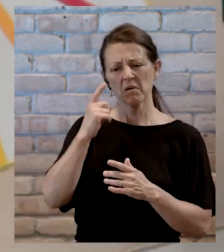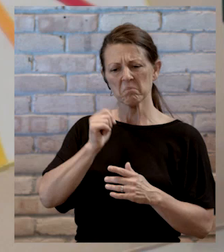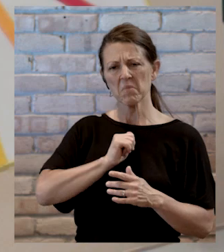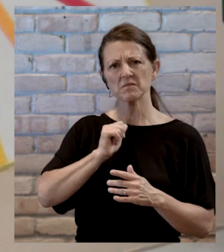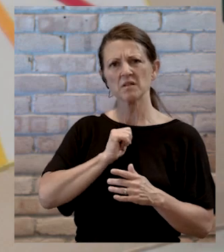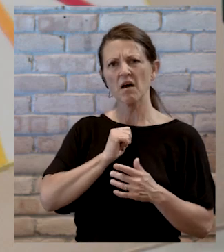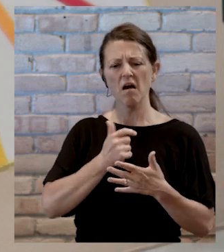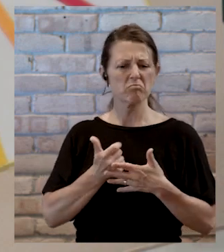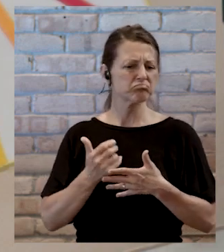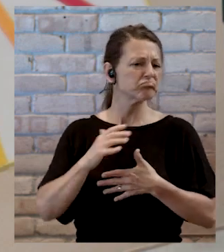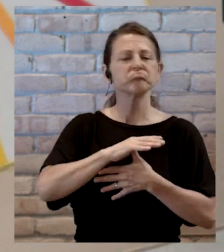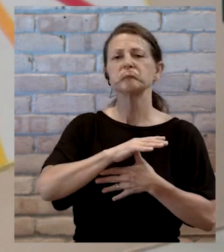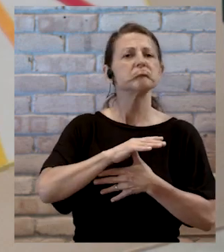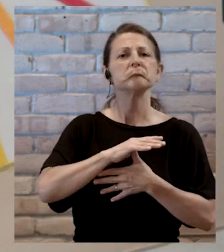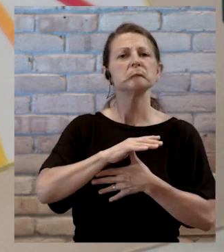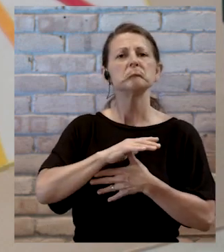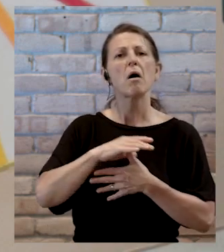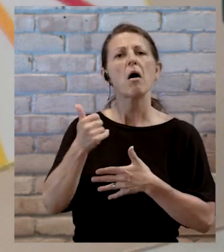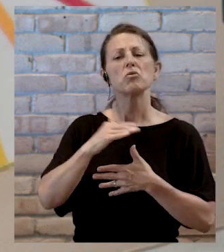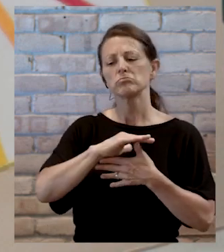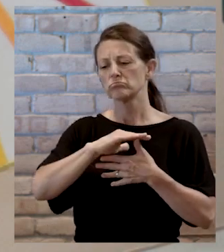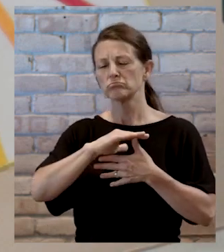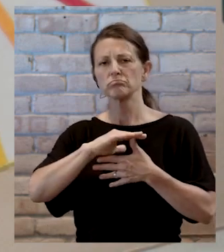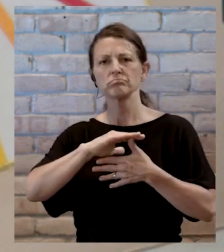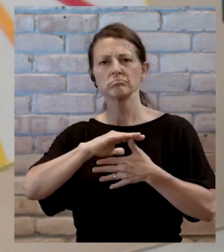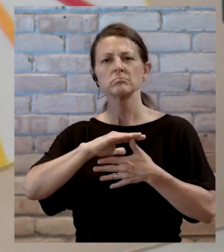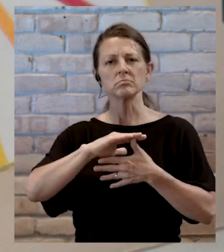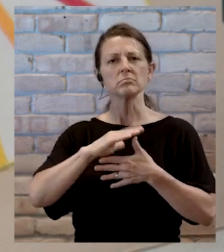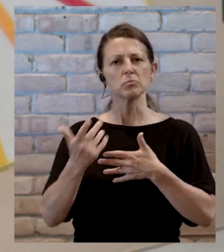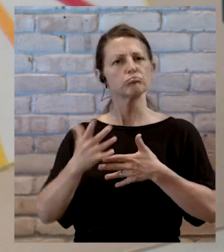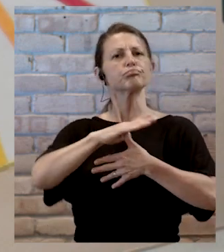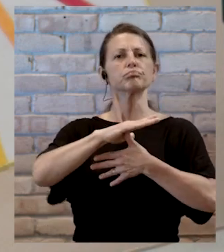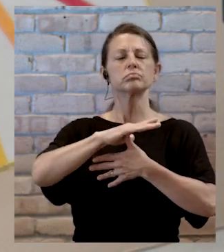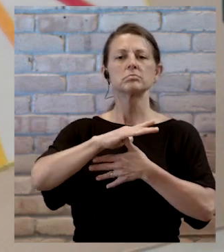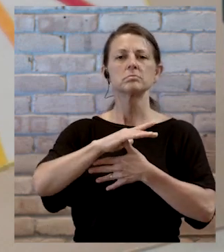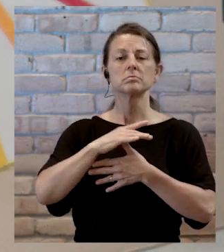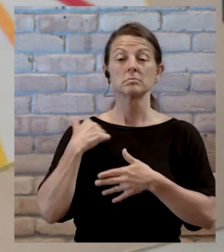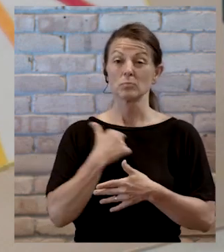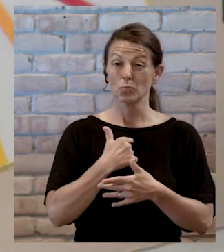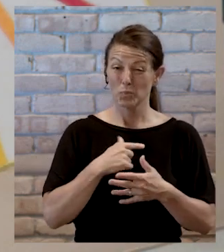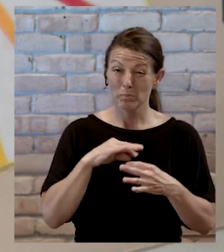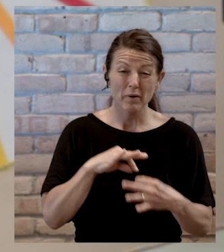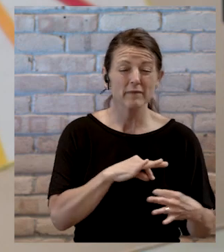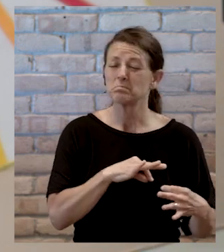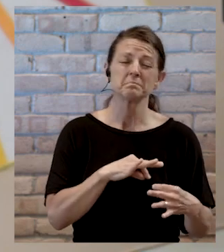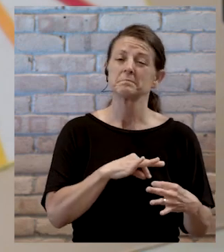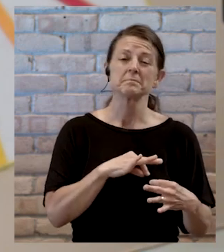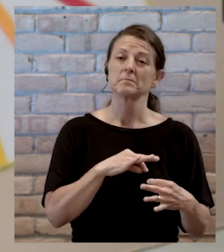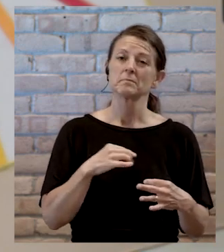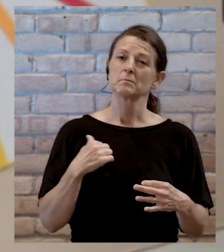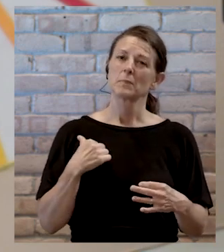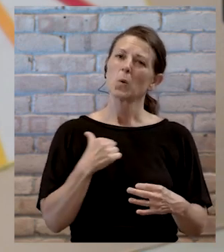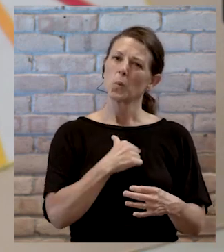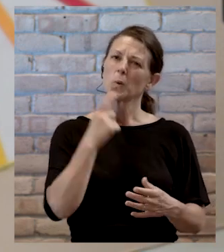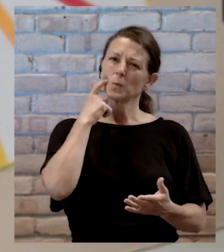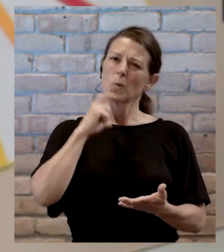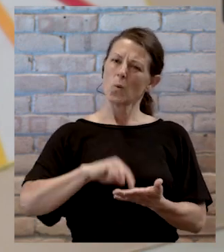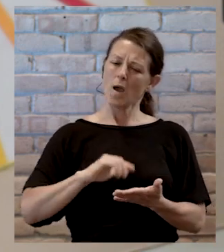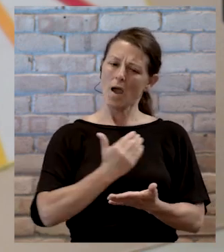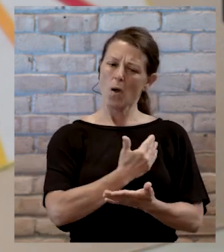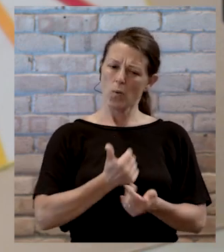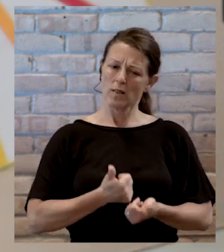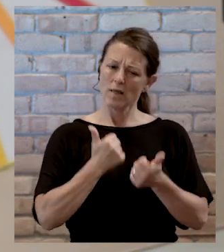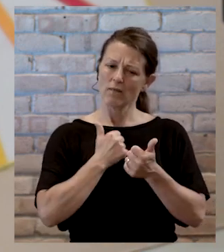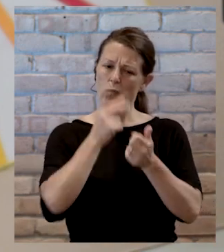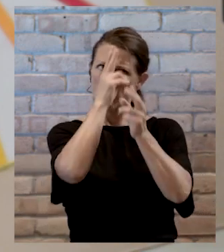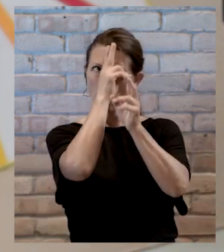And we're certainly not perfect, but we're going to see lives that honor the